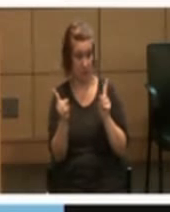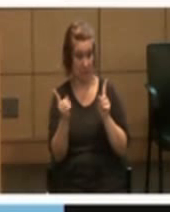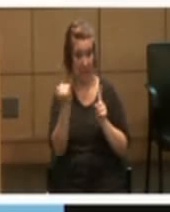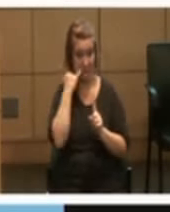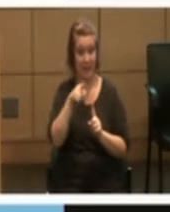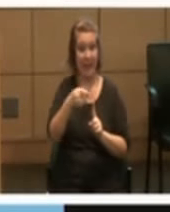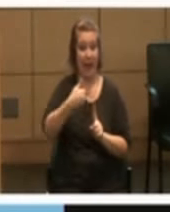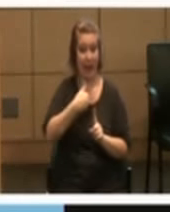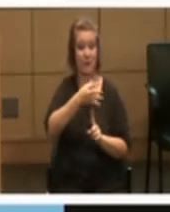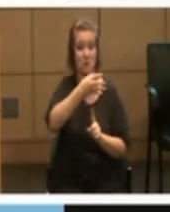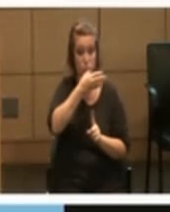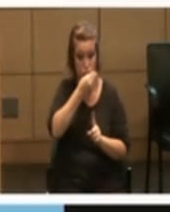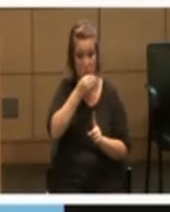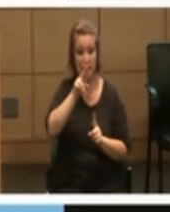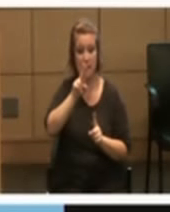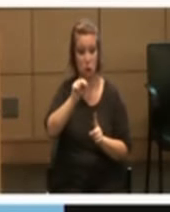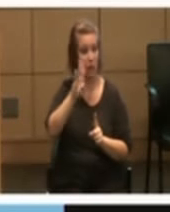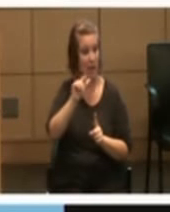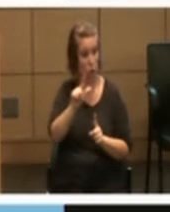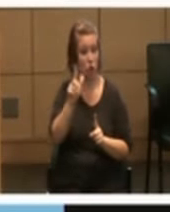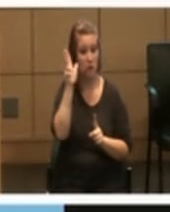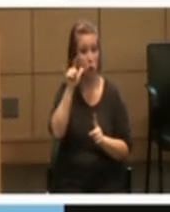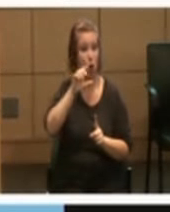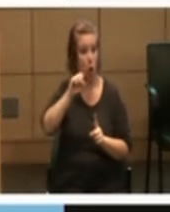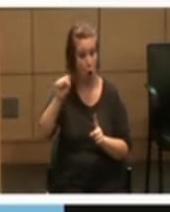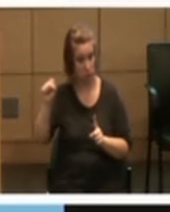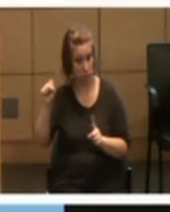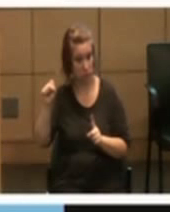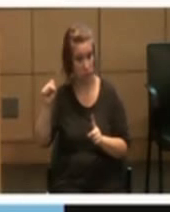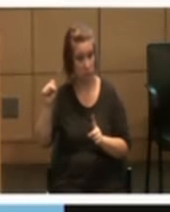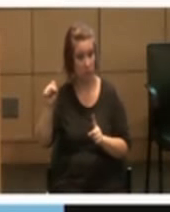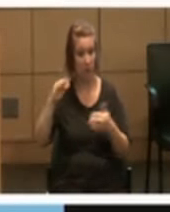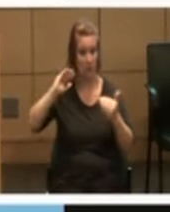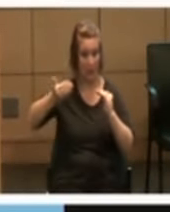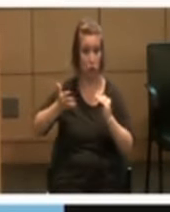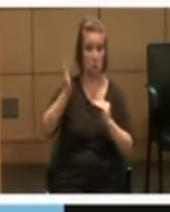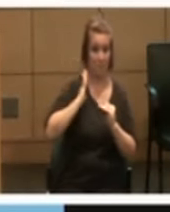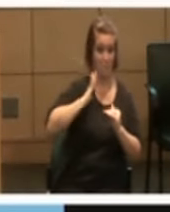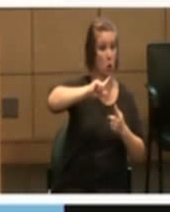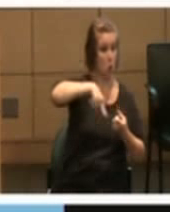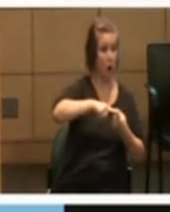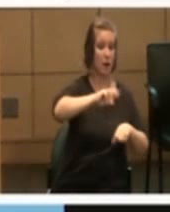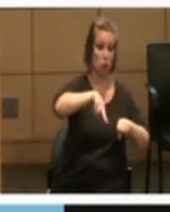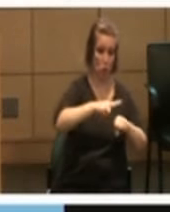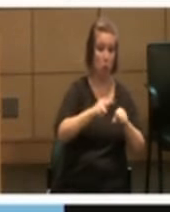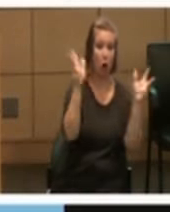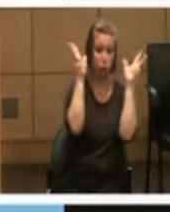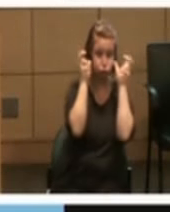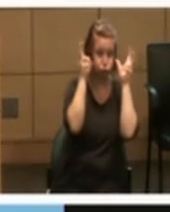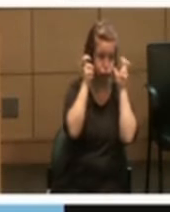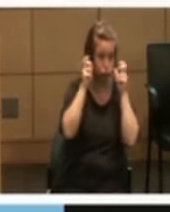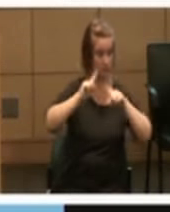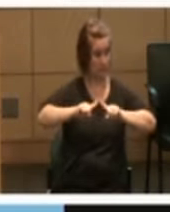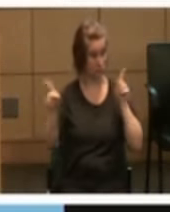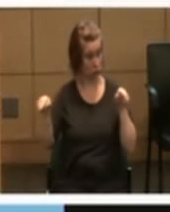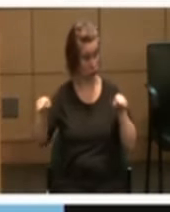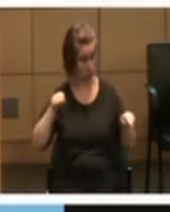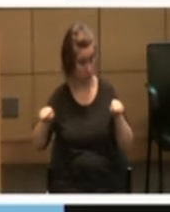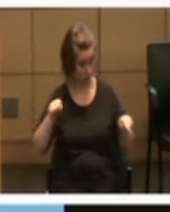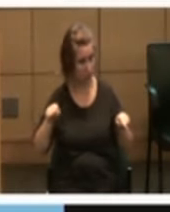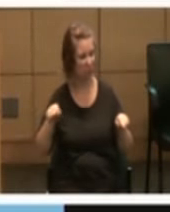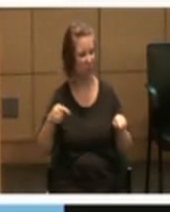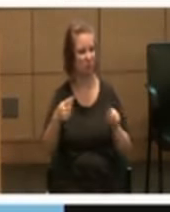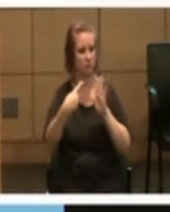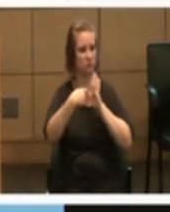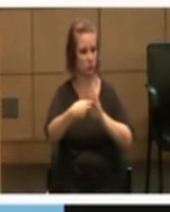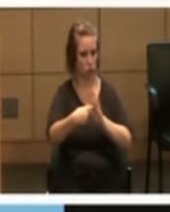simulated unilateral hearing loss relative to when they had access to both of their normal hearing ears? So here is that